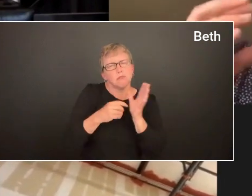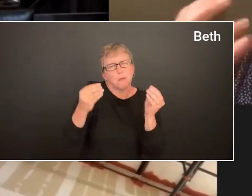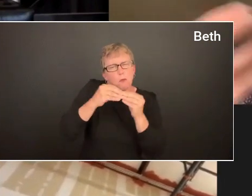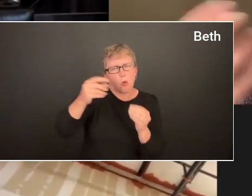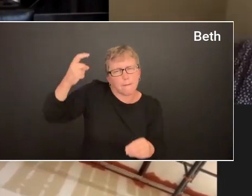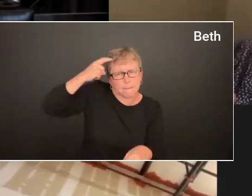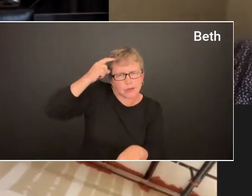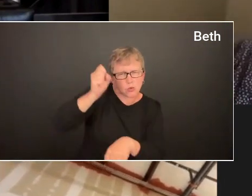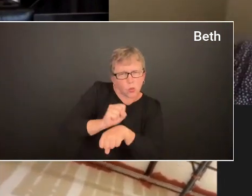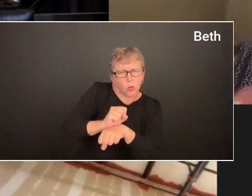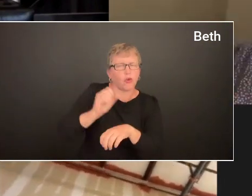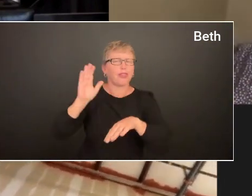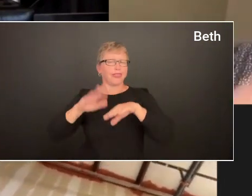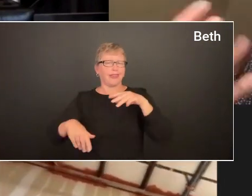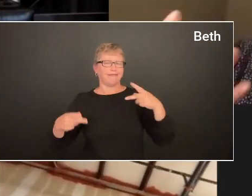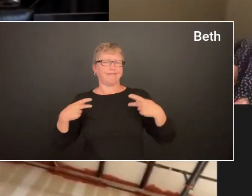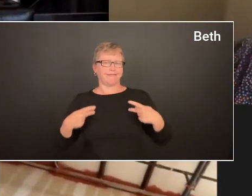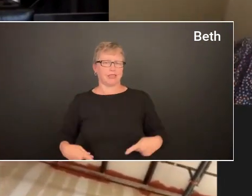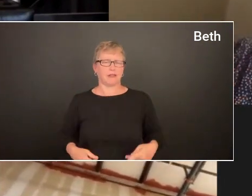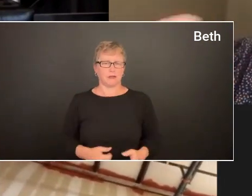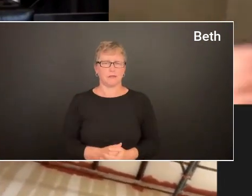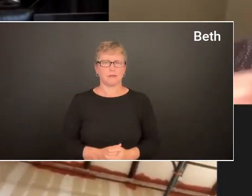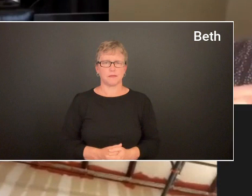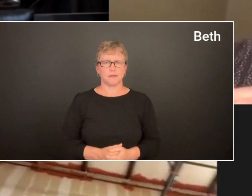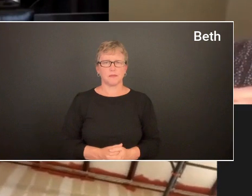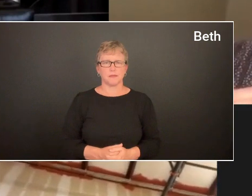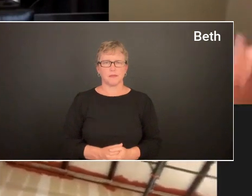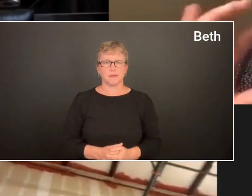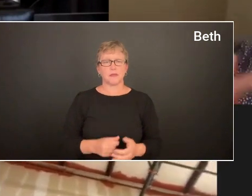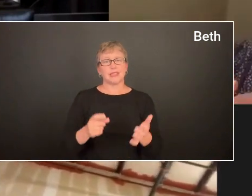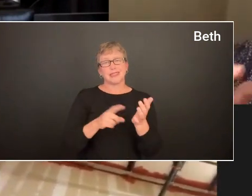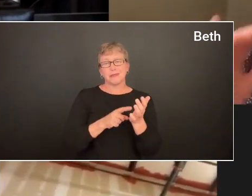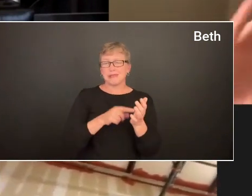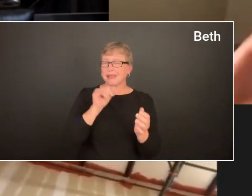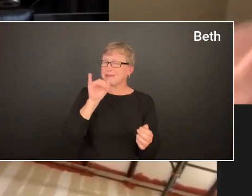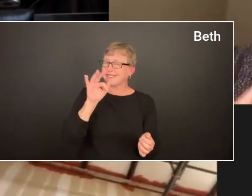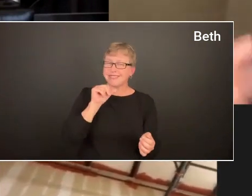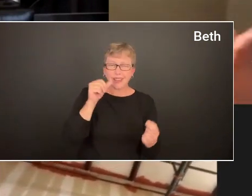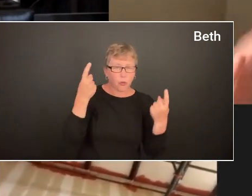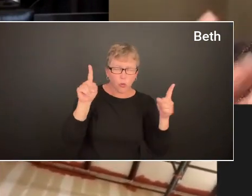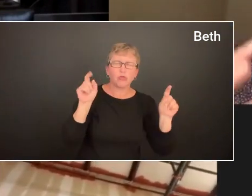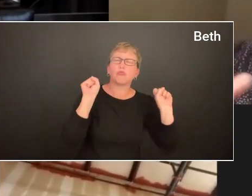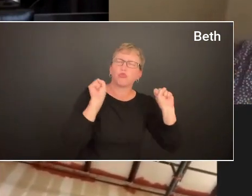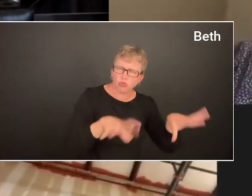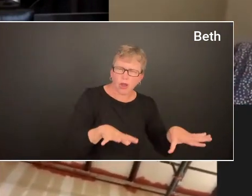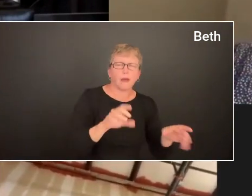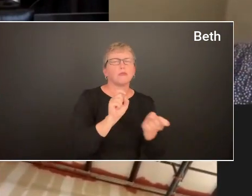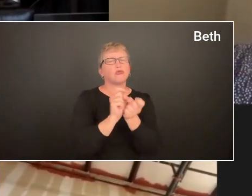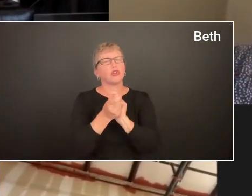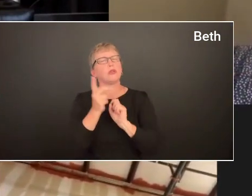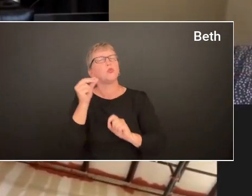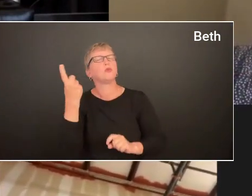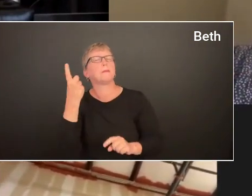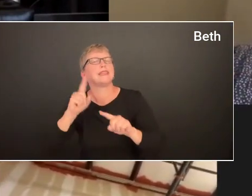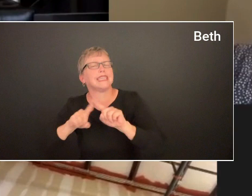puzzle designing, really, making your own puzzle and then putting it together and then taking it apart and then, reconfiguring it.